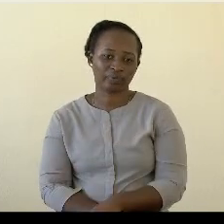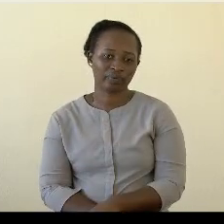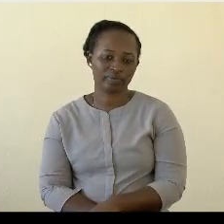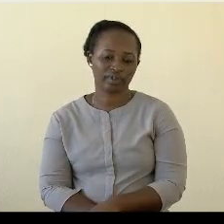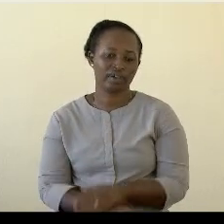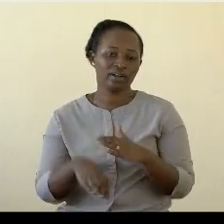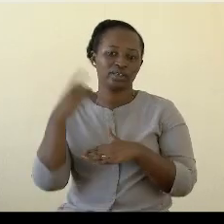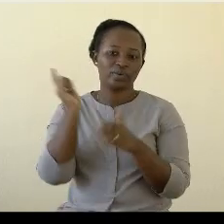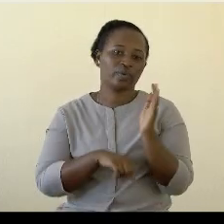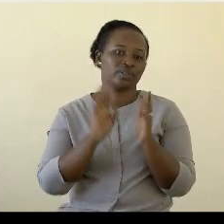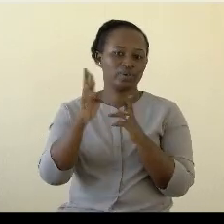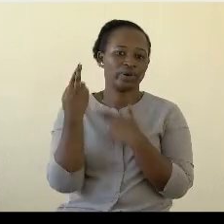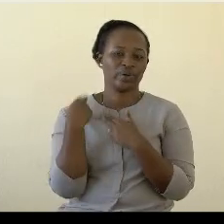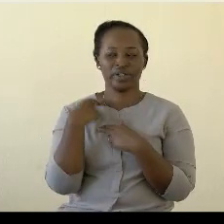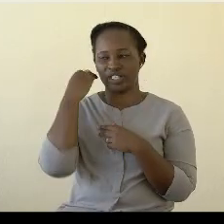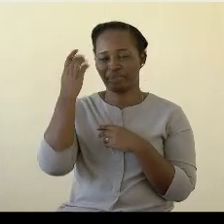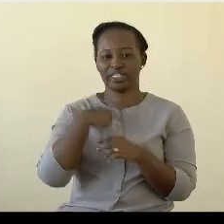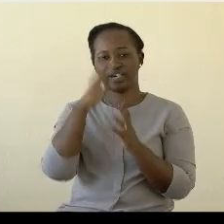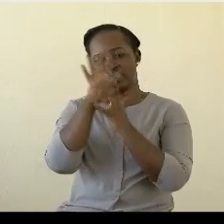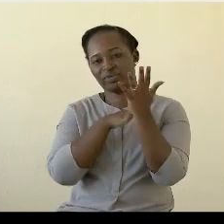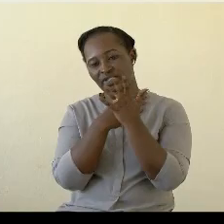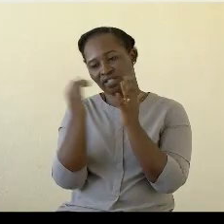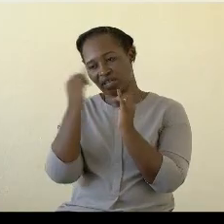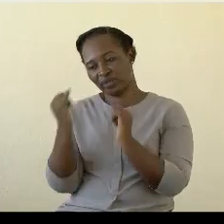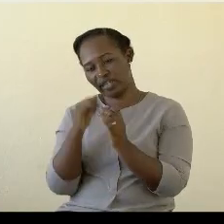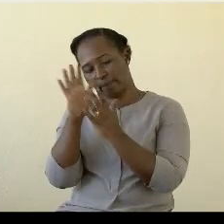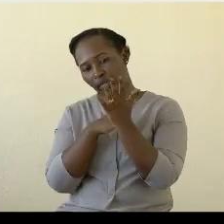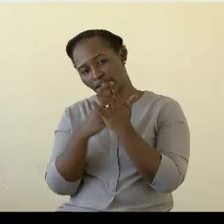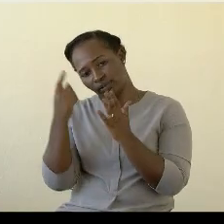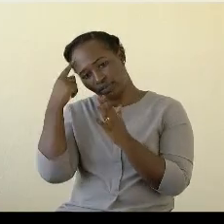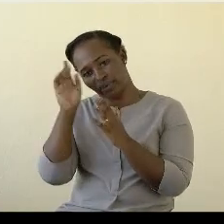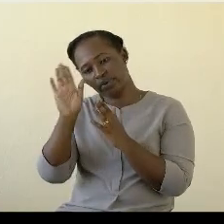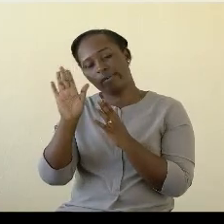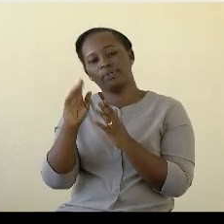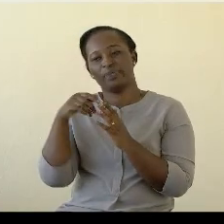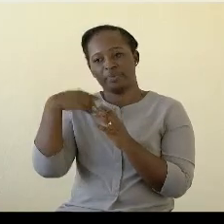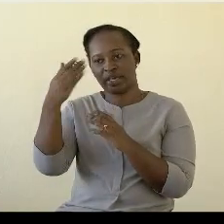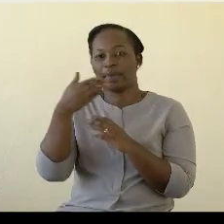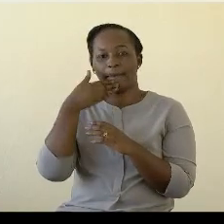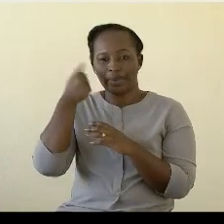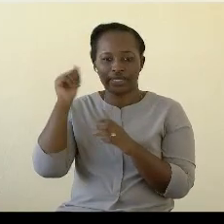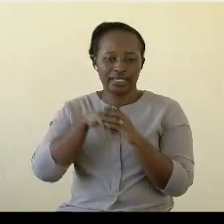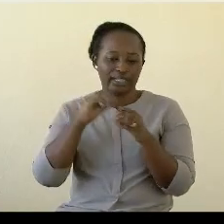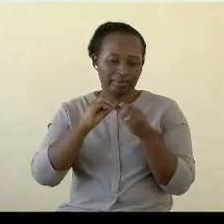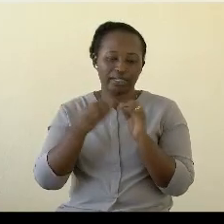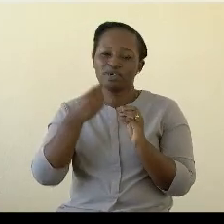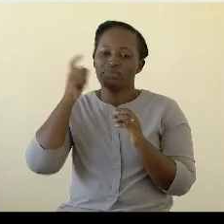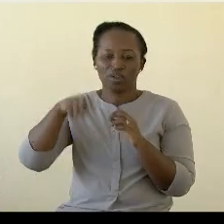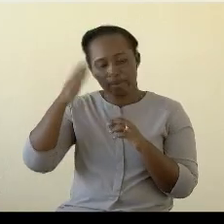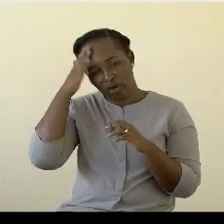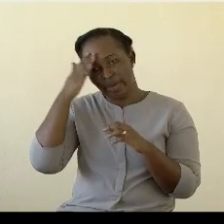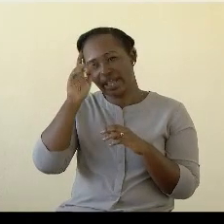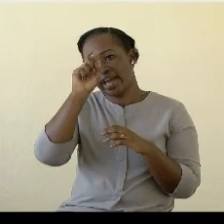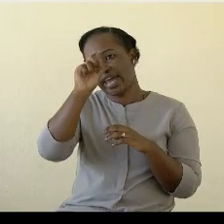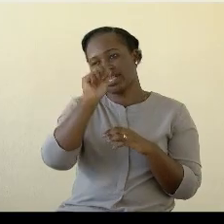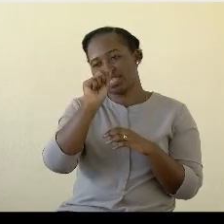Then what's your role if I'm to draw that graph for you? You learned it in math. You should be able to know what the x-axis